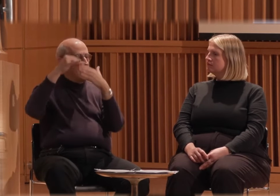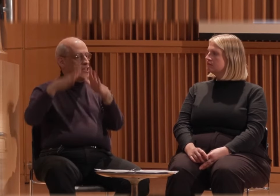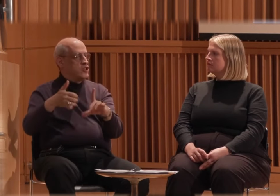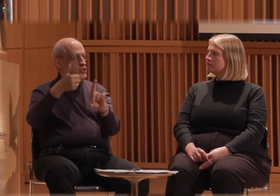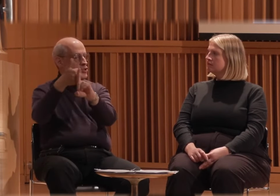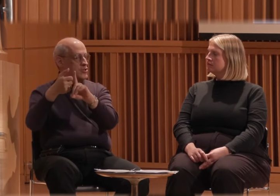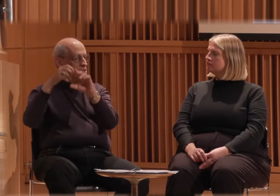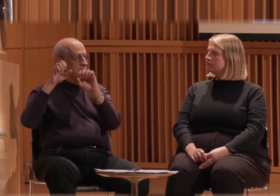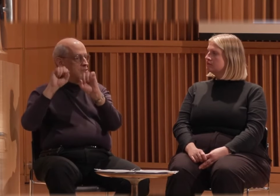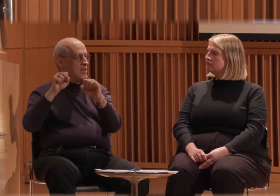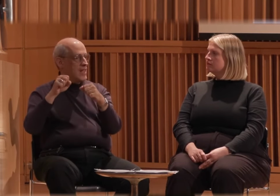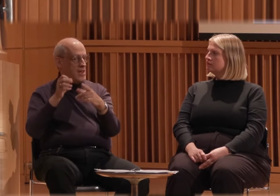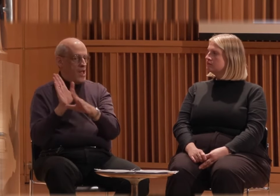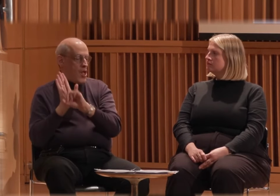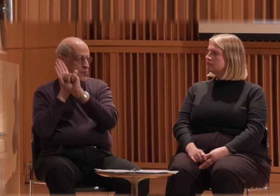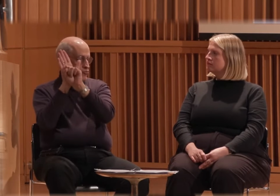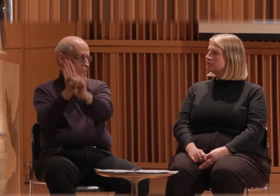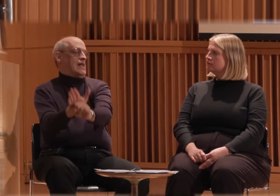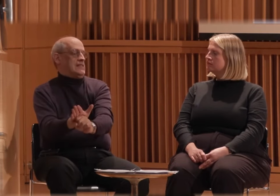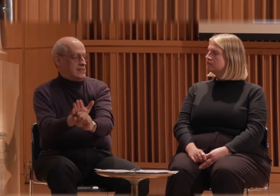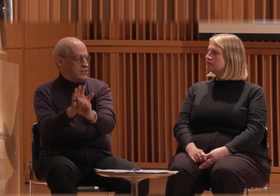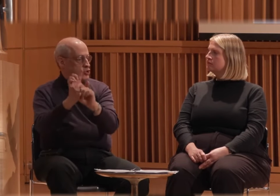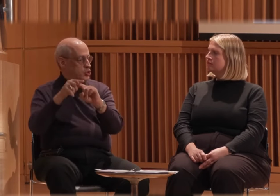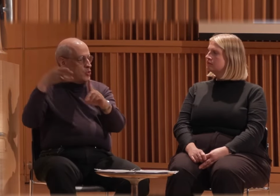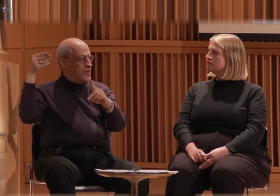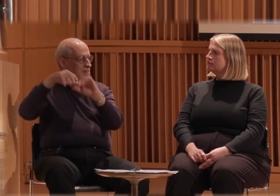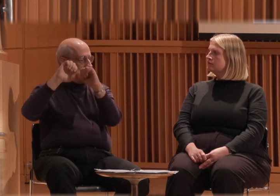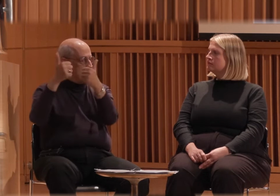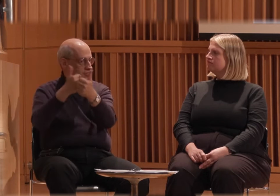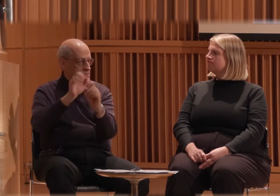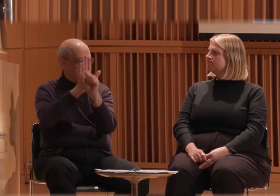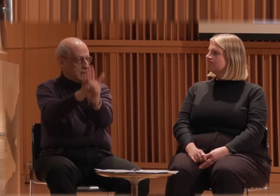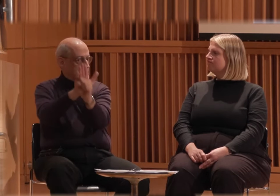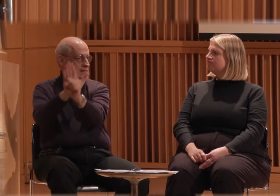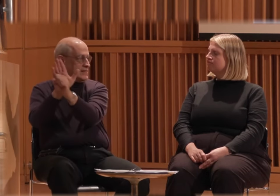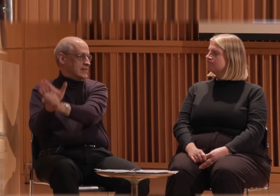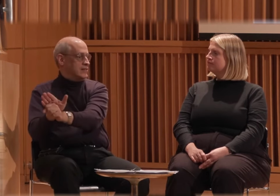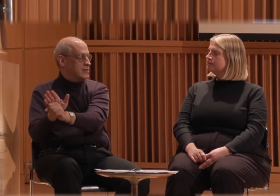who can apply that sort of pressure to organize it, to funding agencies and that sort of thing